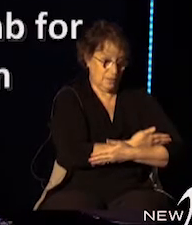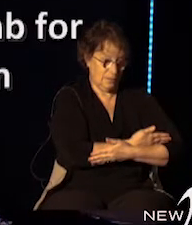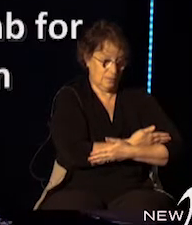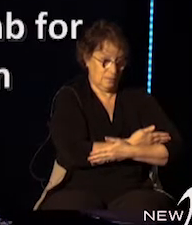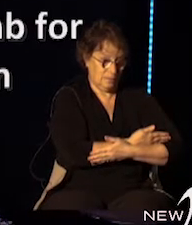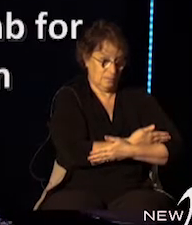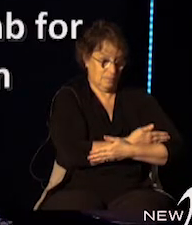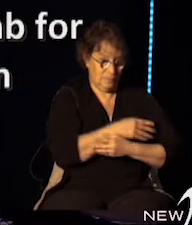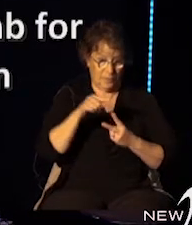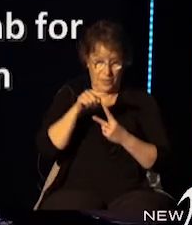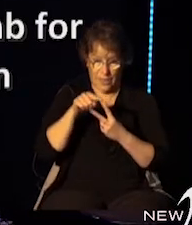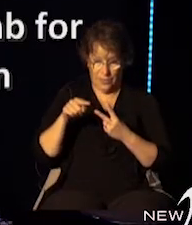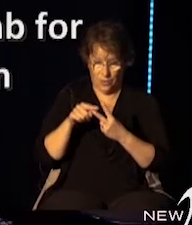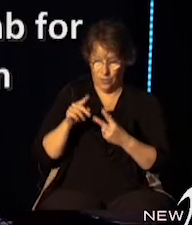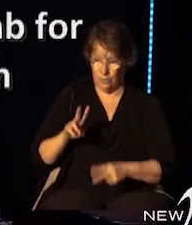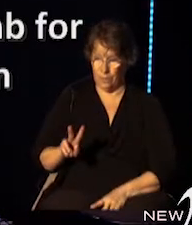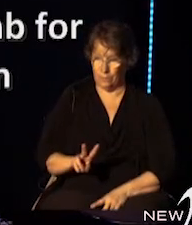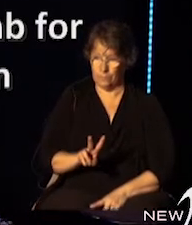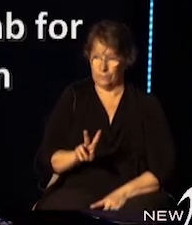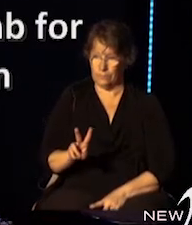them went on together.